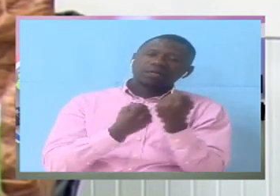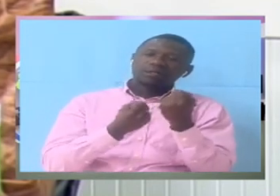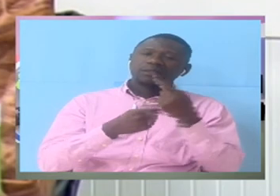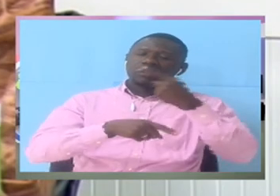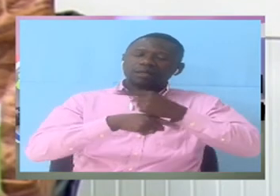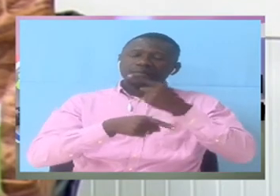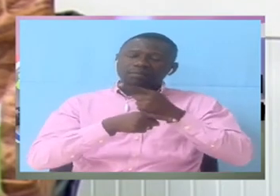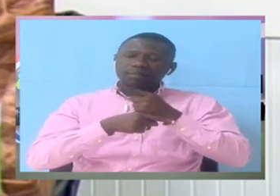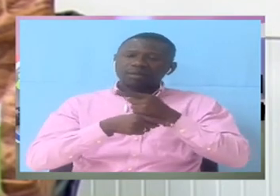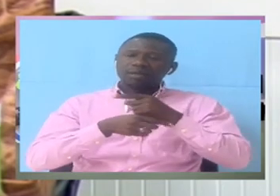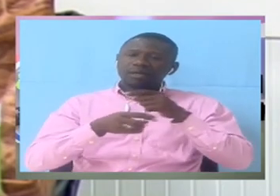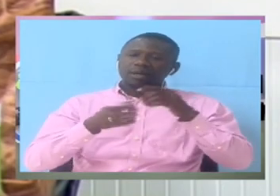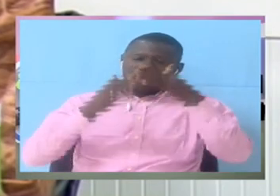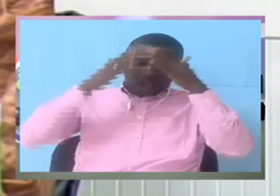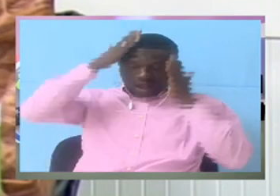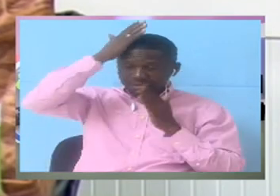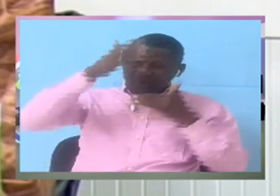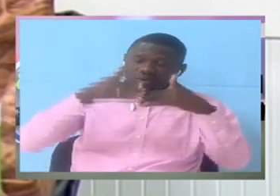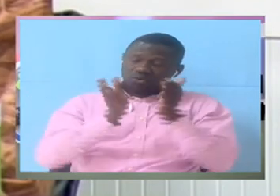1985, 86, right?